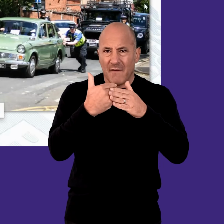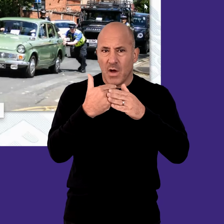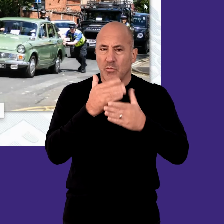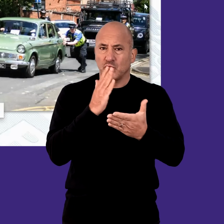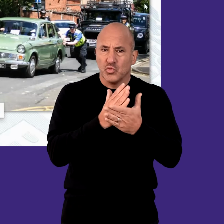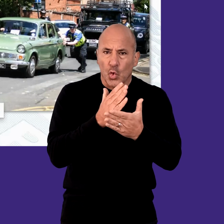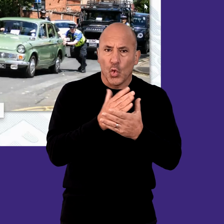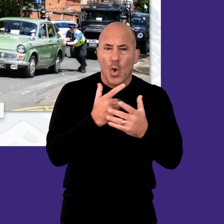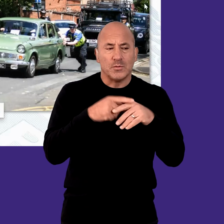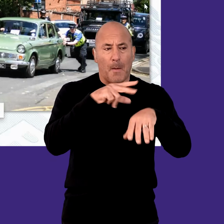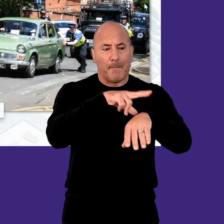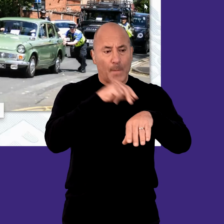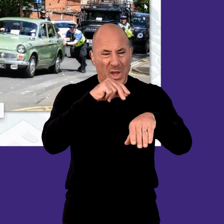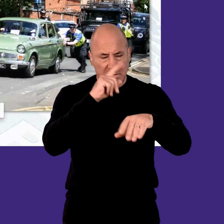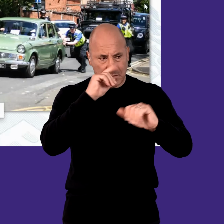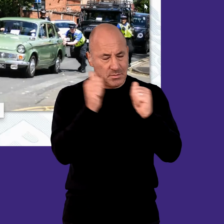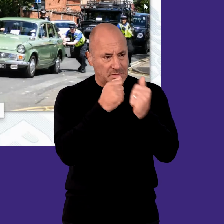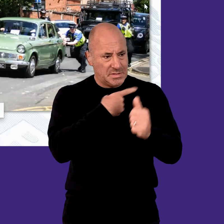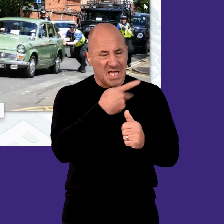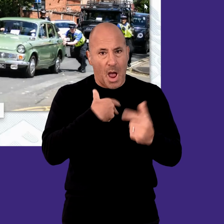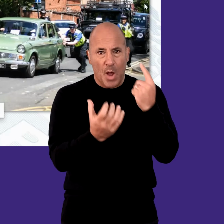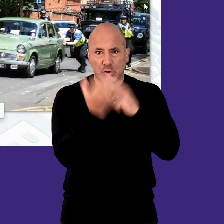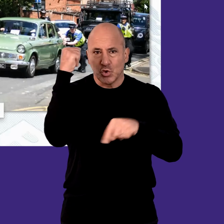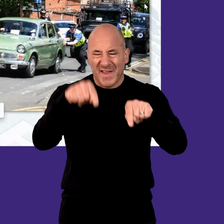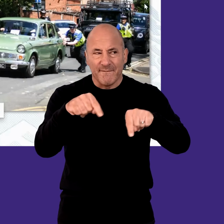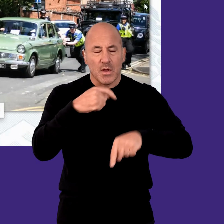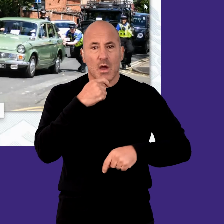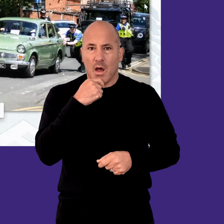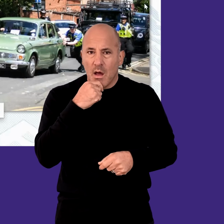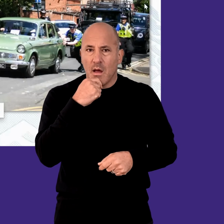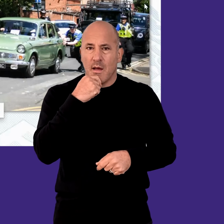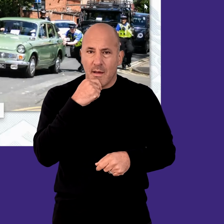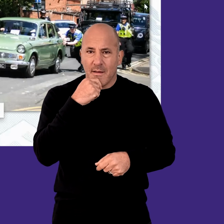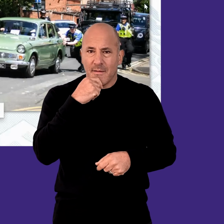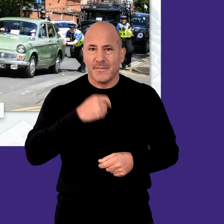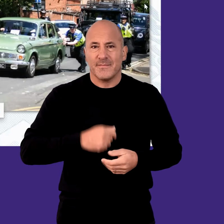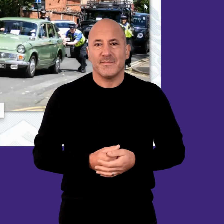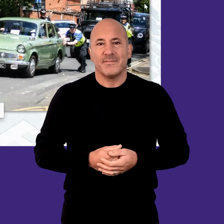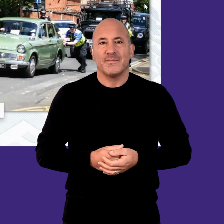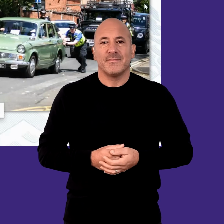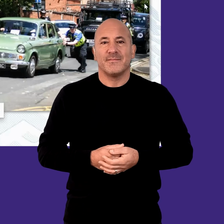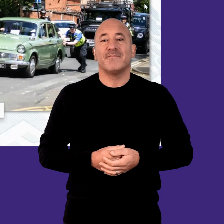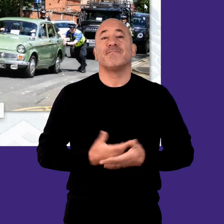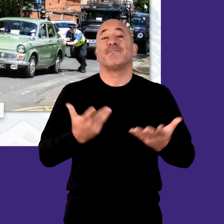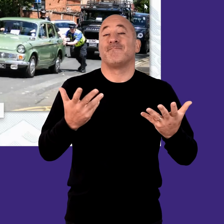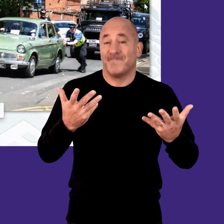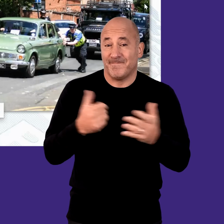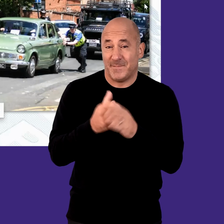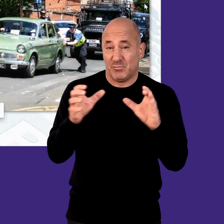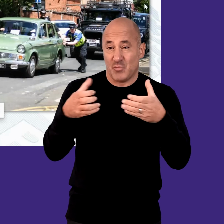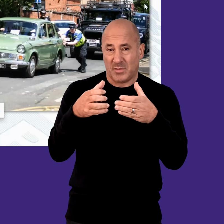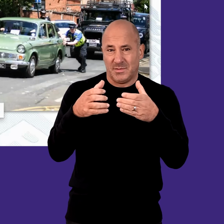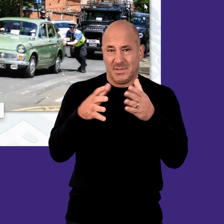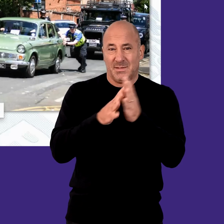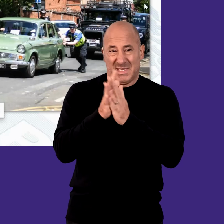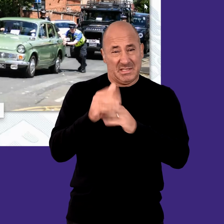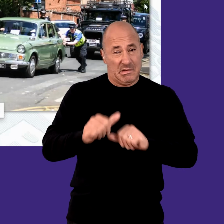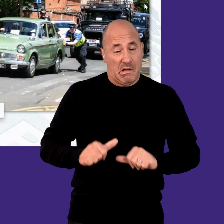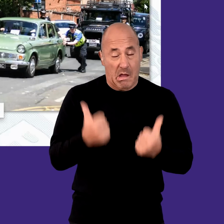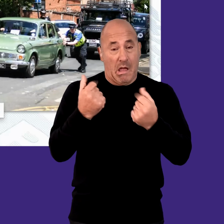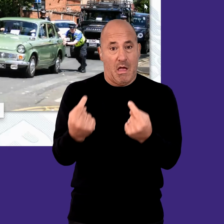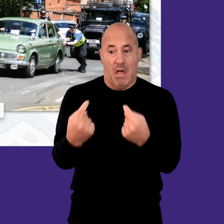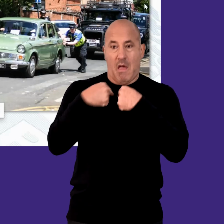communities safer as well, and bring about the sorts of outcomes that the police were seeking. Then on the flip